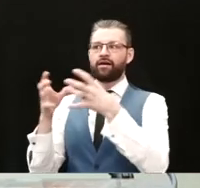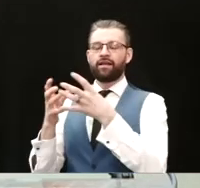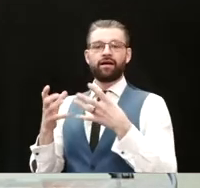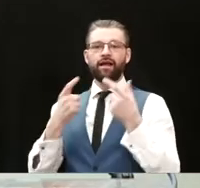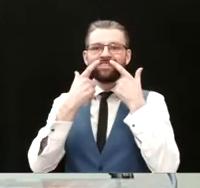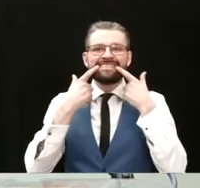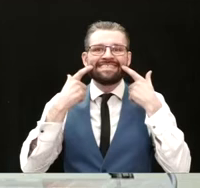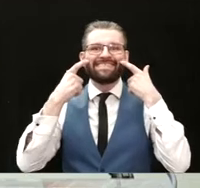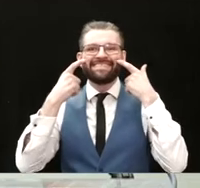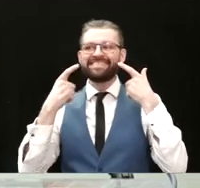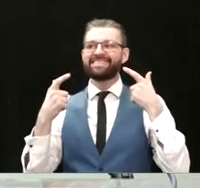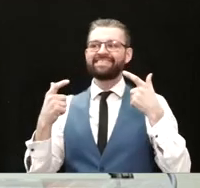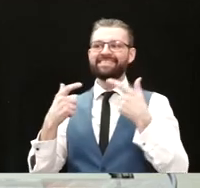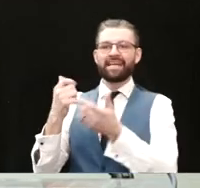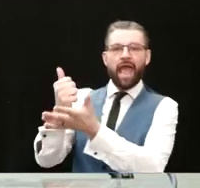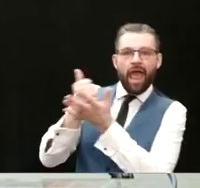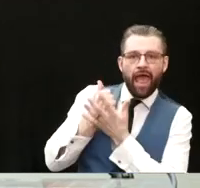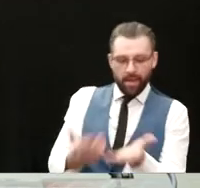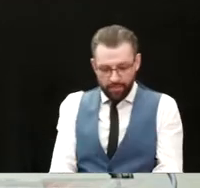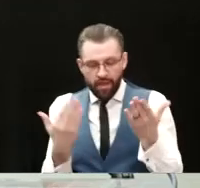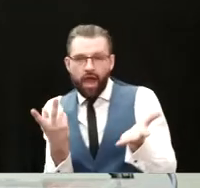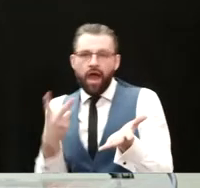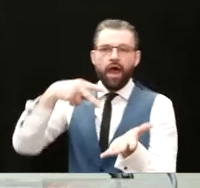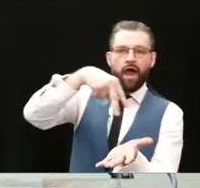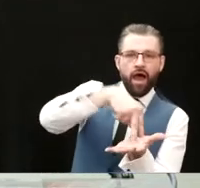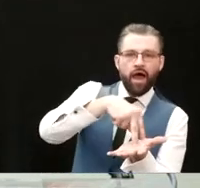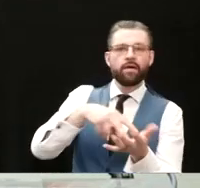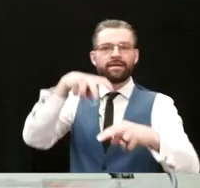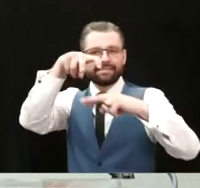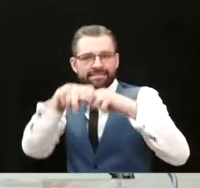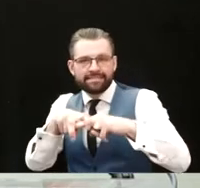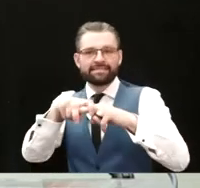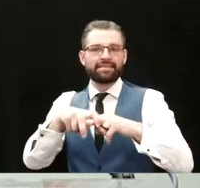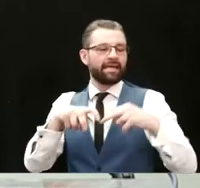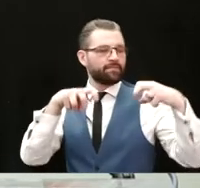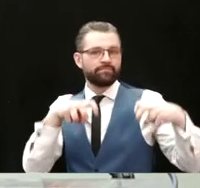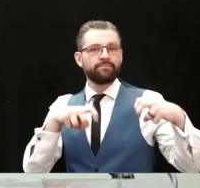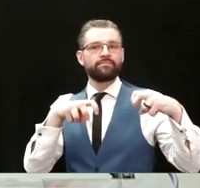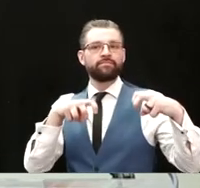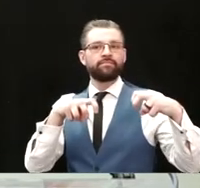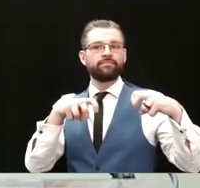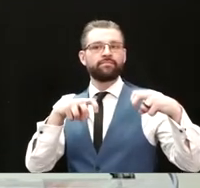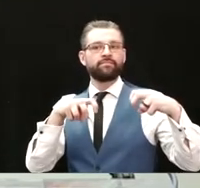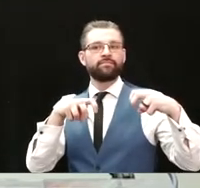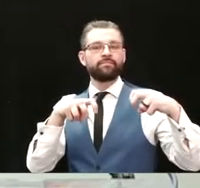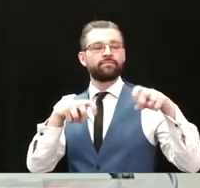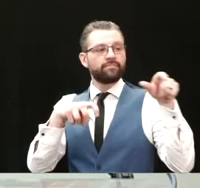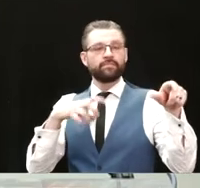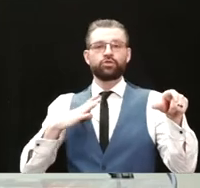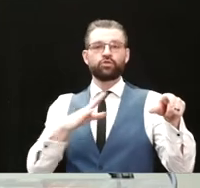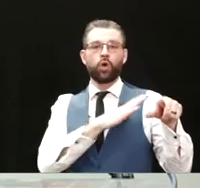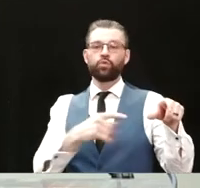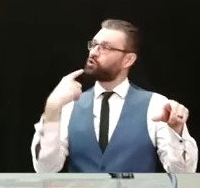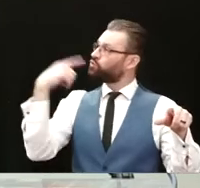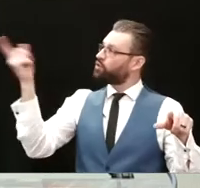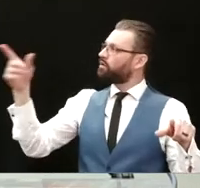was smiling and he helped me to my feet. He sat me down in the nearby sofa. The soldier instructed